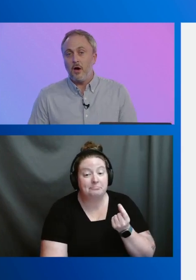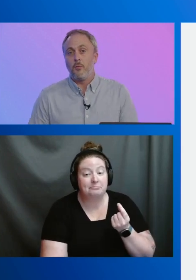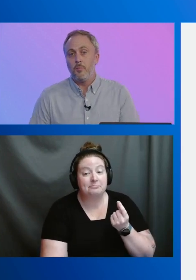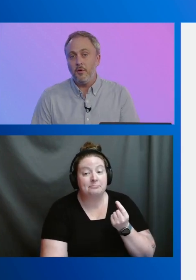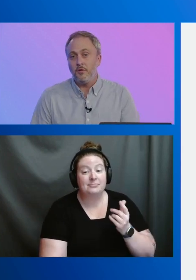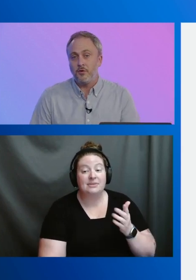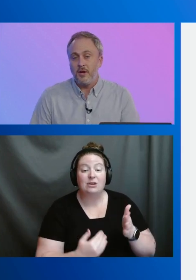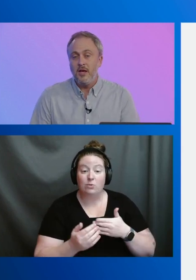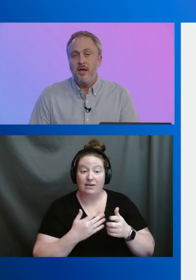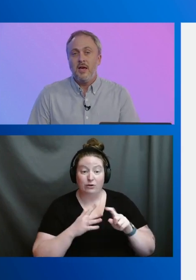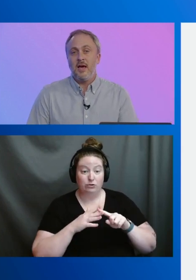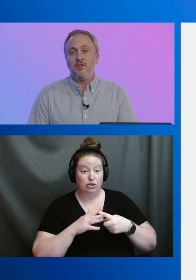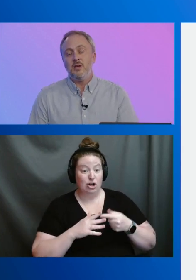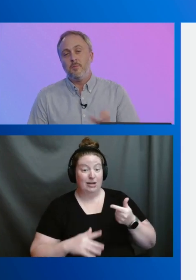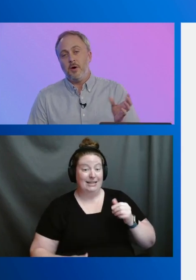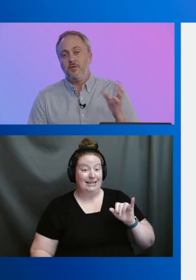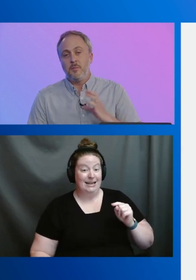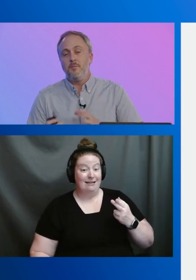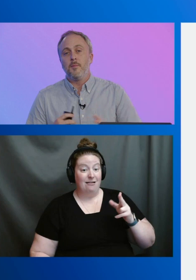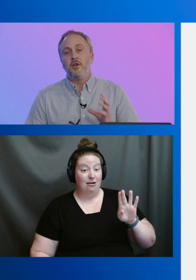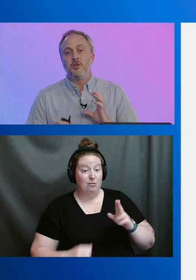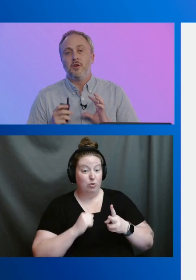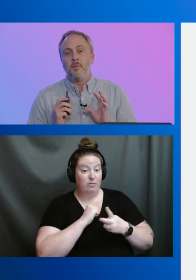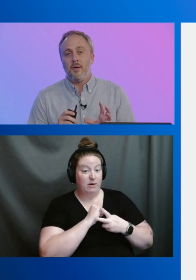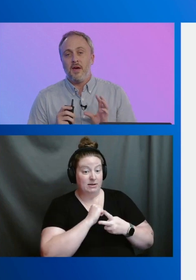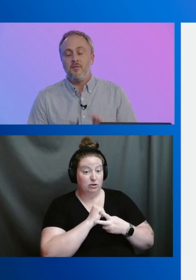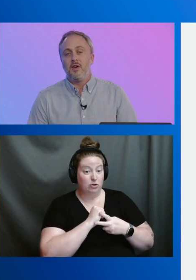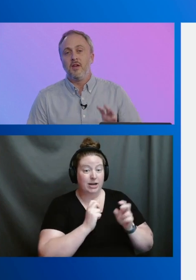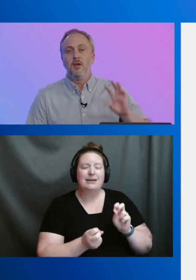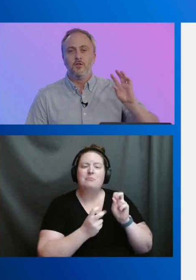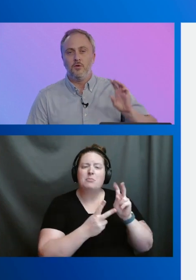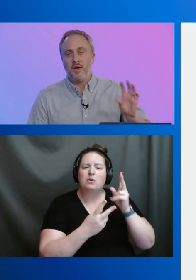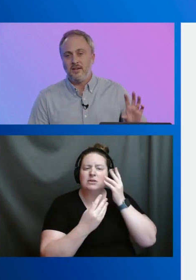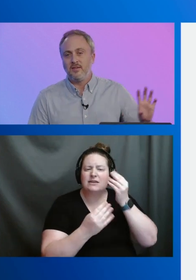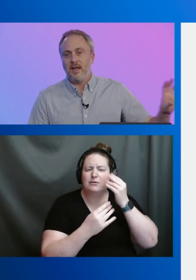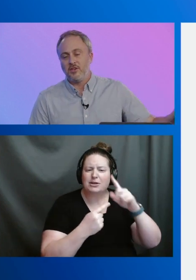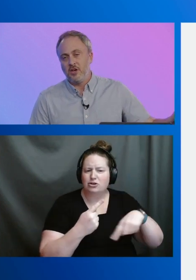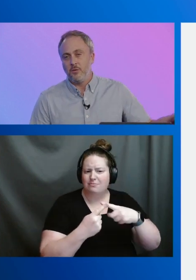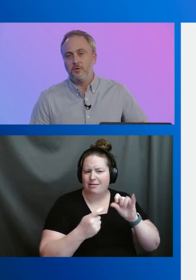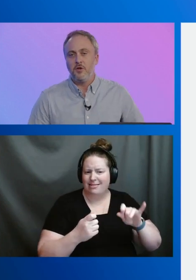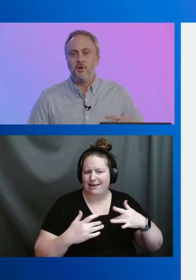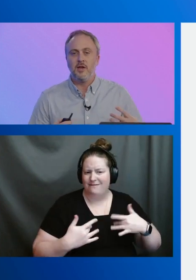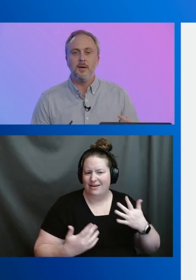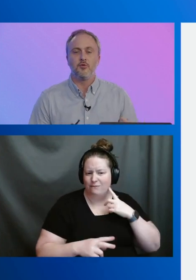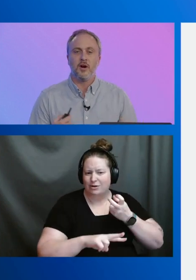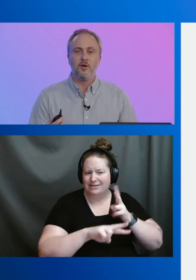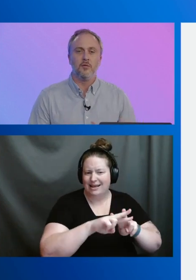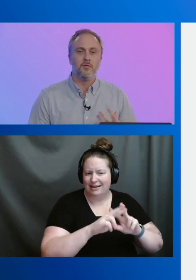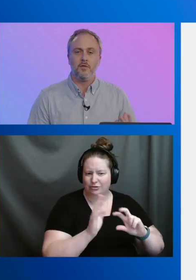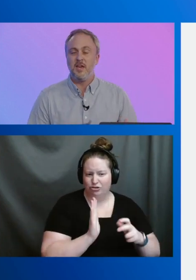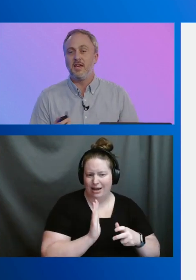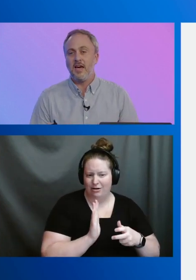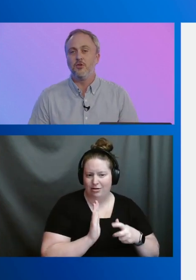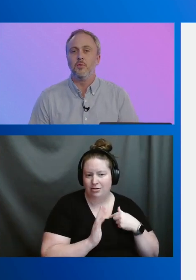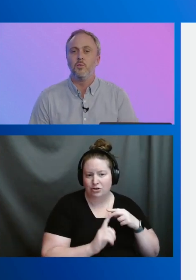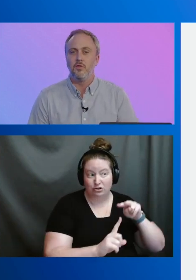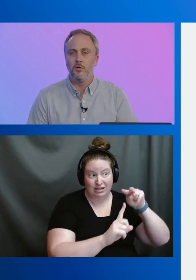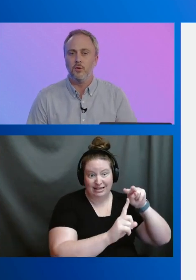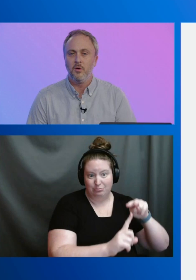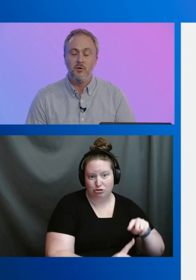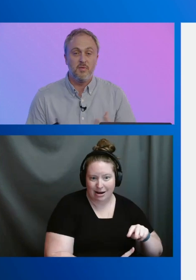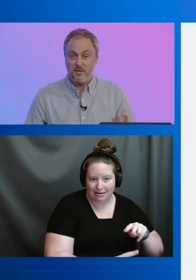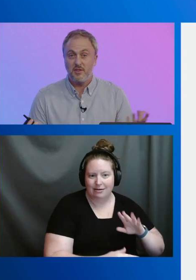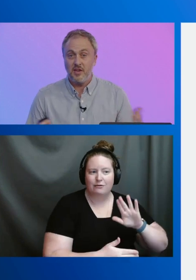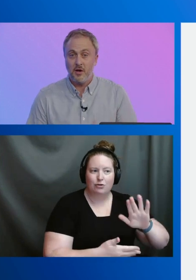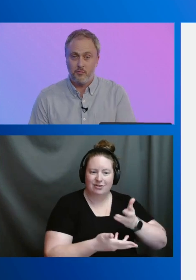start a GitHub repository, it actually posts some information about that event to a Slack channel, so you can keep track of the engagement with